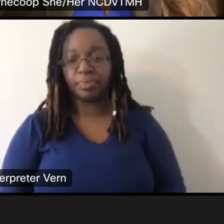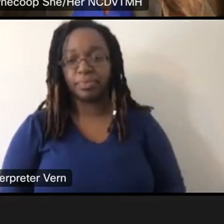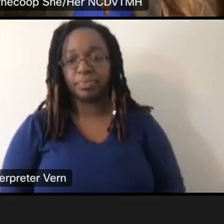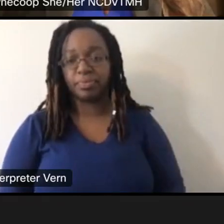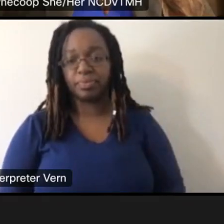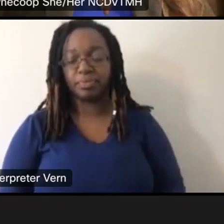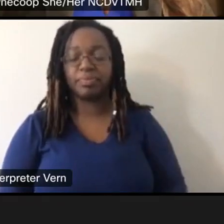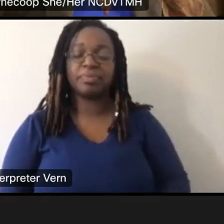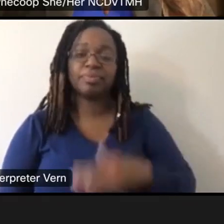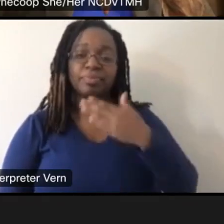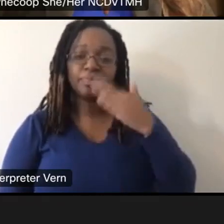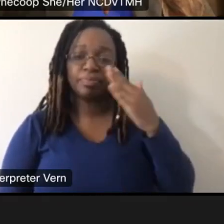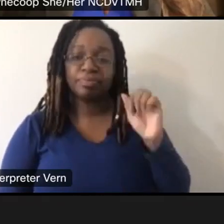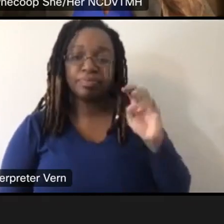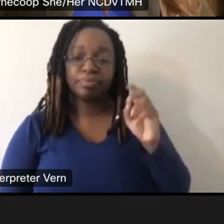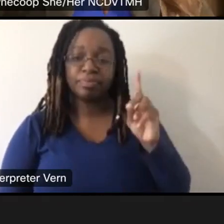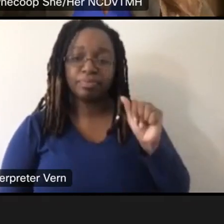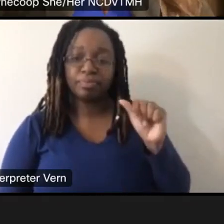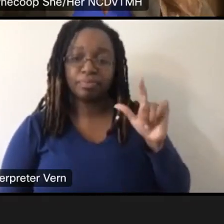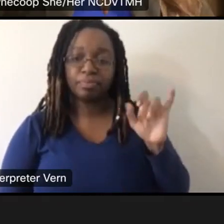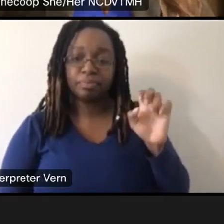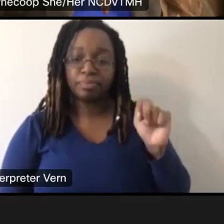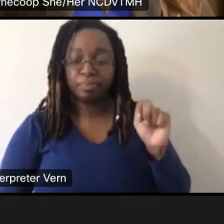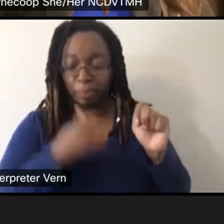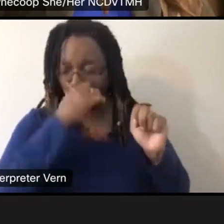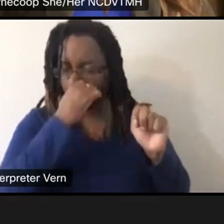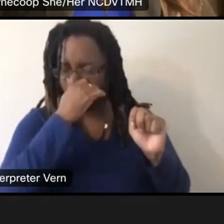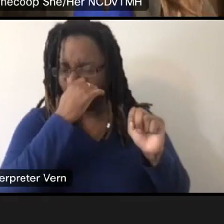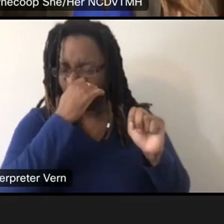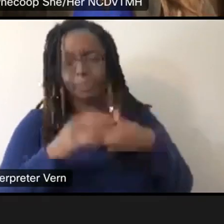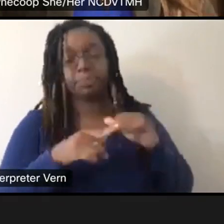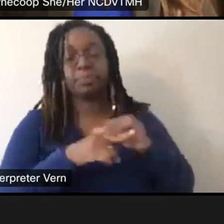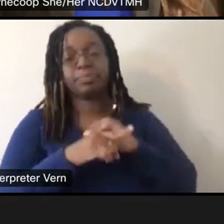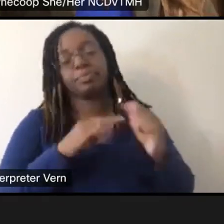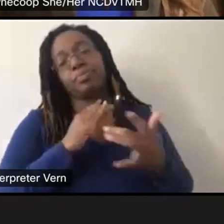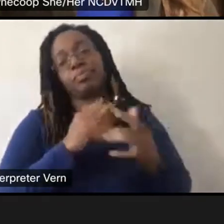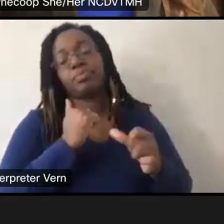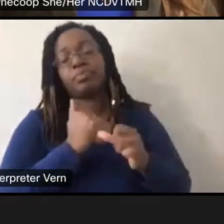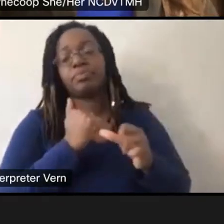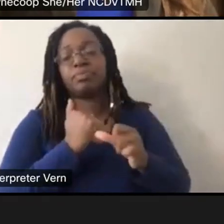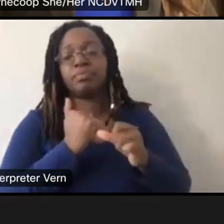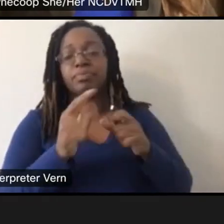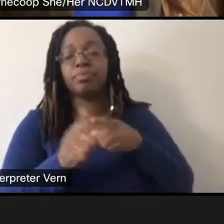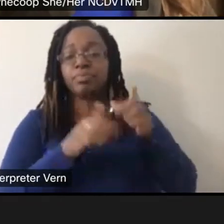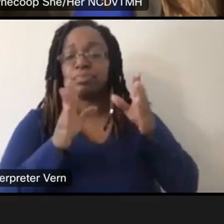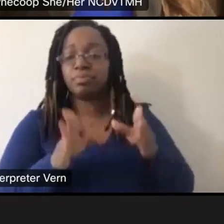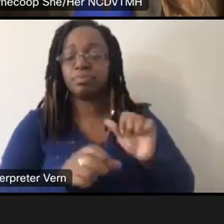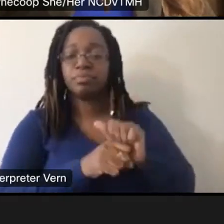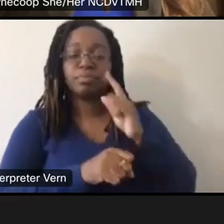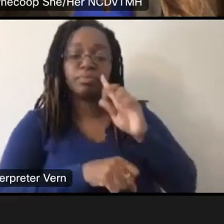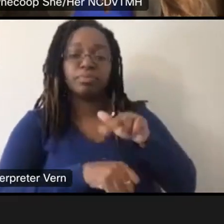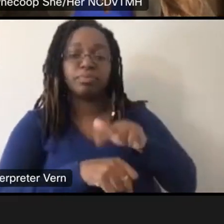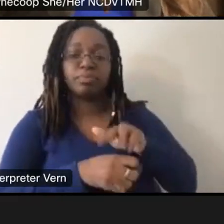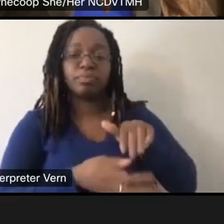Morning. My name is Amanda Lyon. I am a training and technical assistant specialist. I work for the National Center with